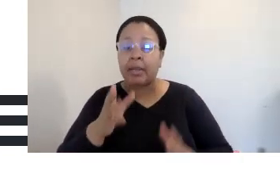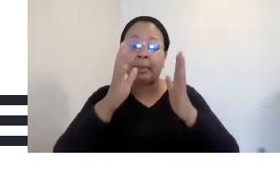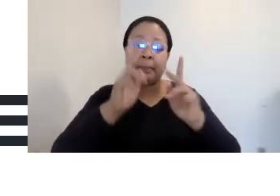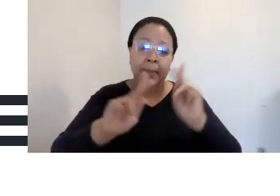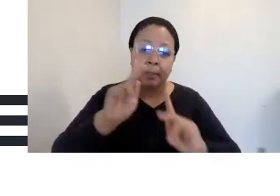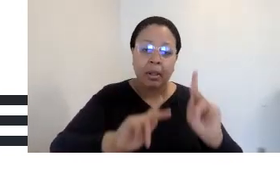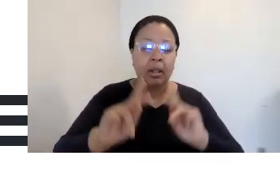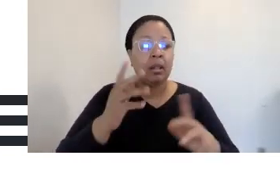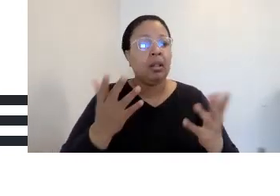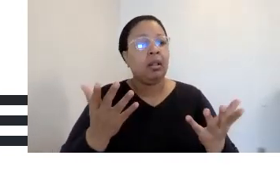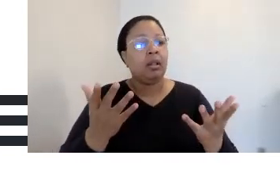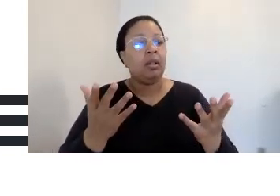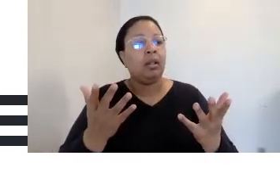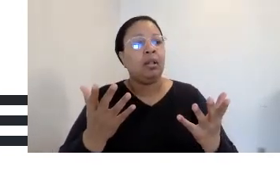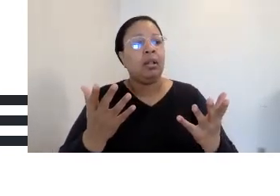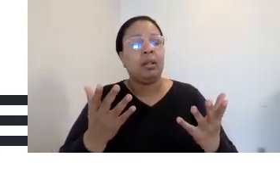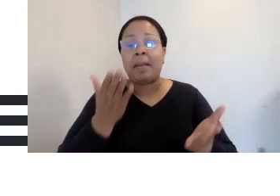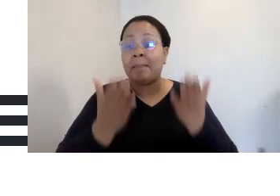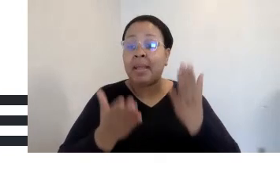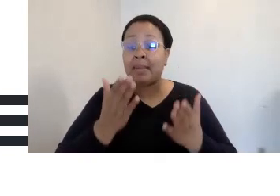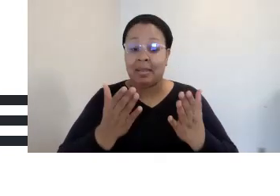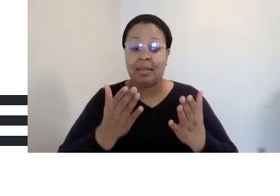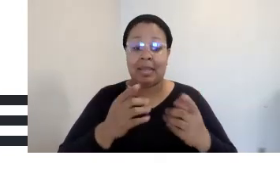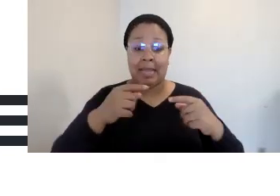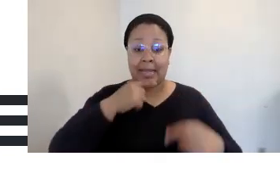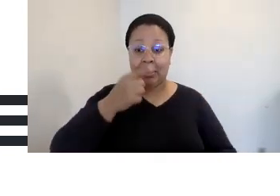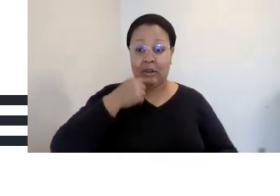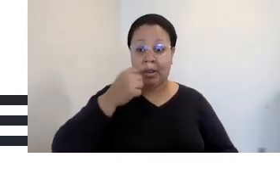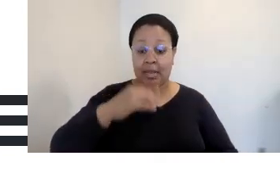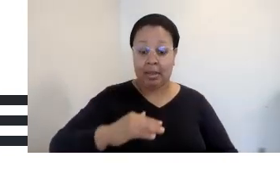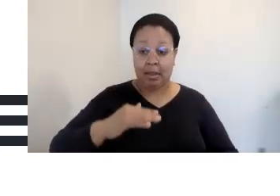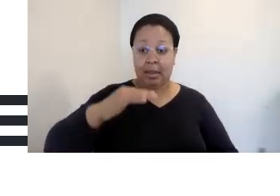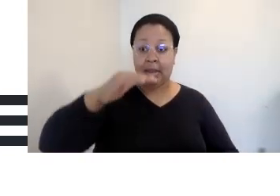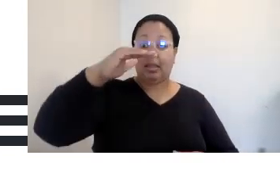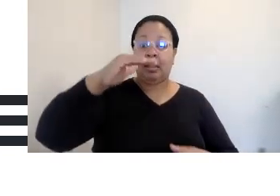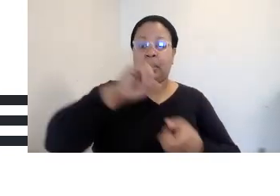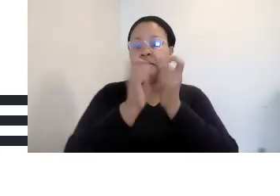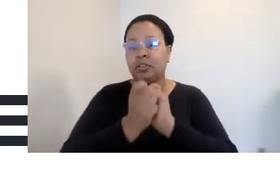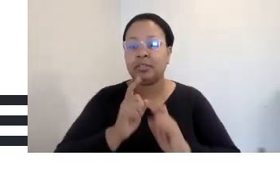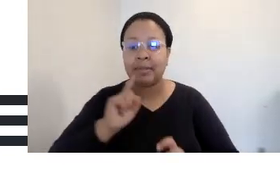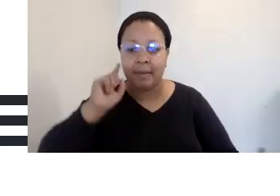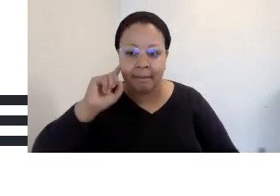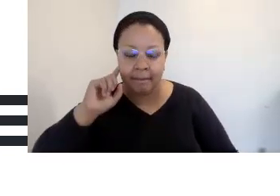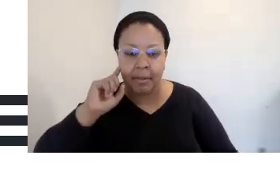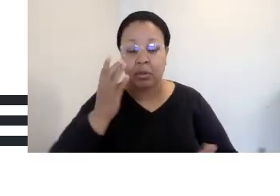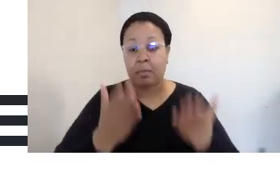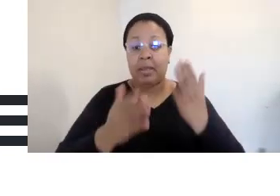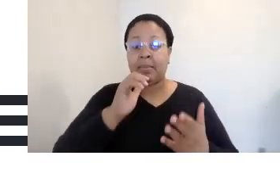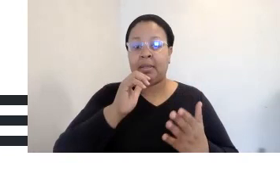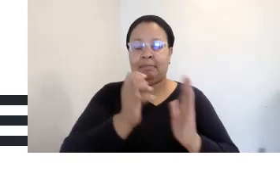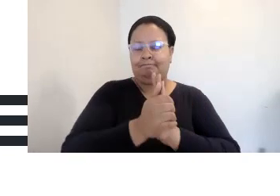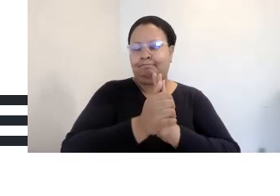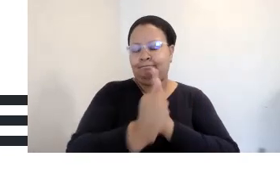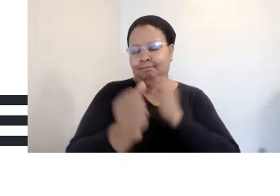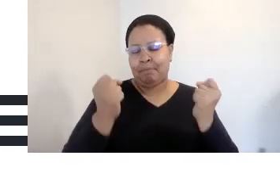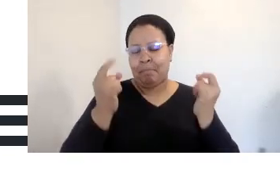their that disability later on in life, and they might not have the ASL proficiency.